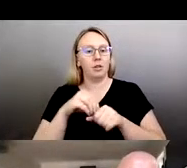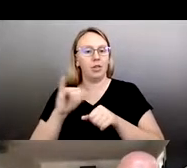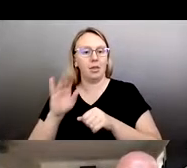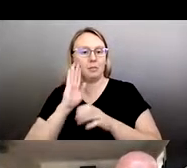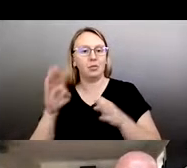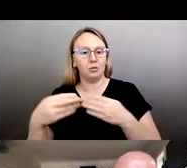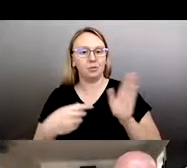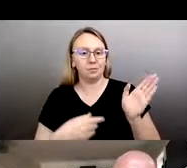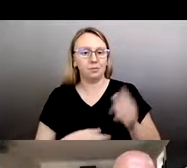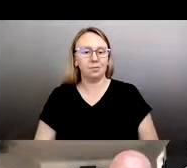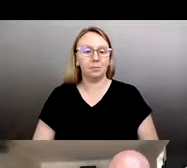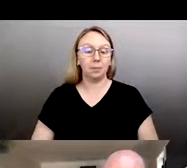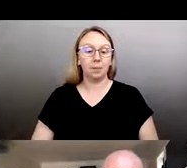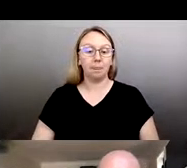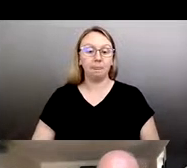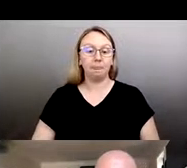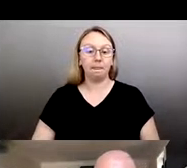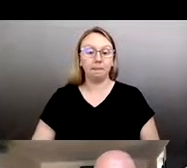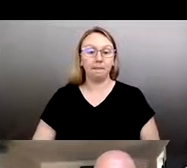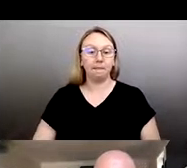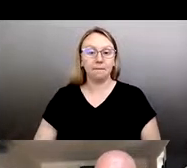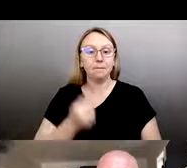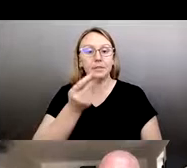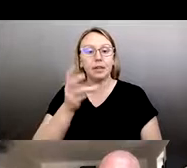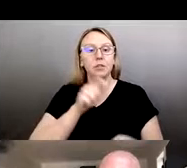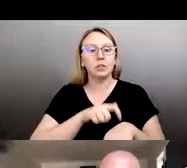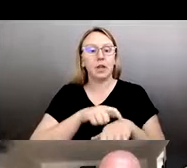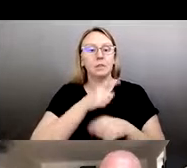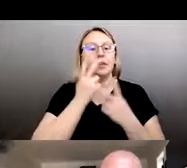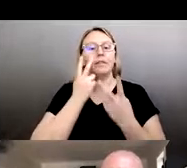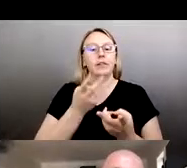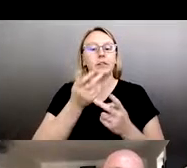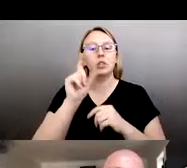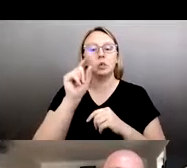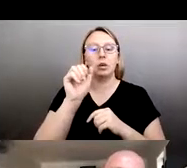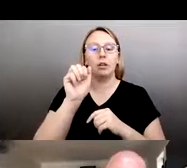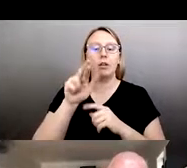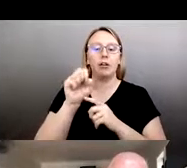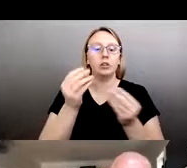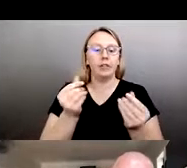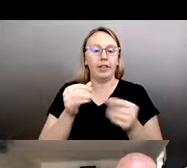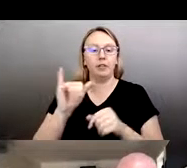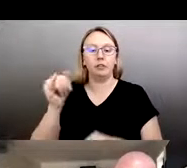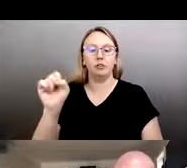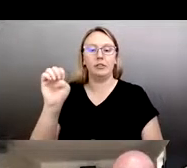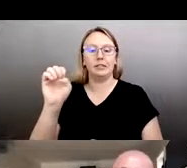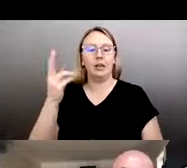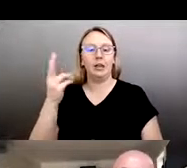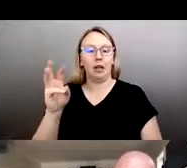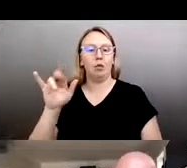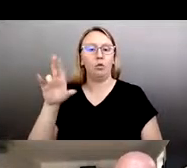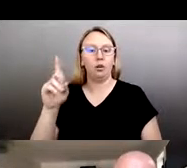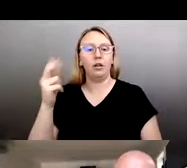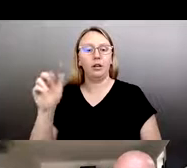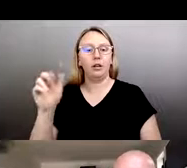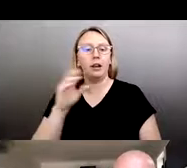Several times, Roger visited the 20 acres of land that Jesse Howard had in Fulton, Missouri, and he acquired a number of signs from